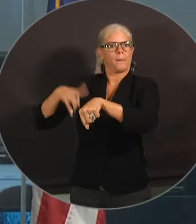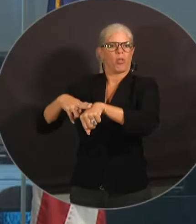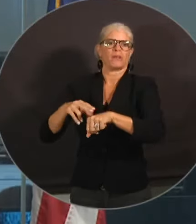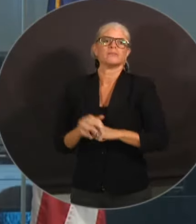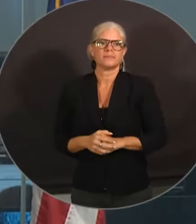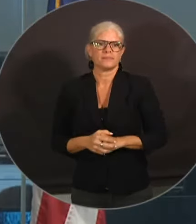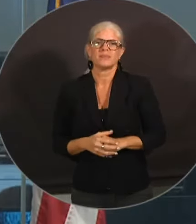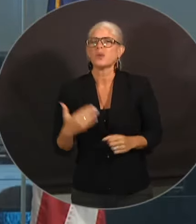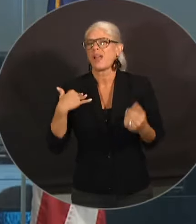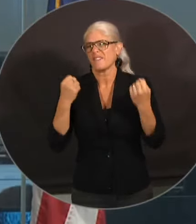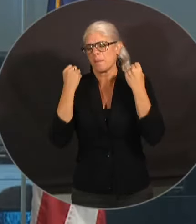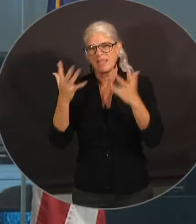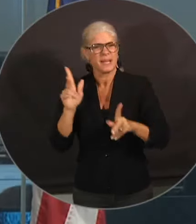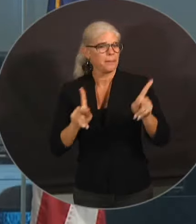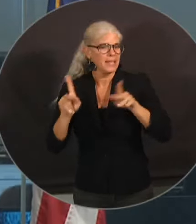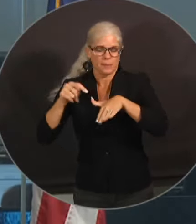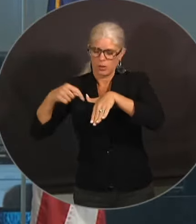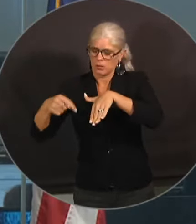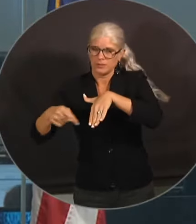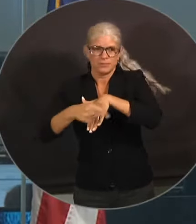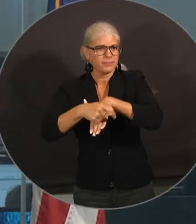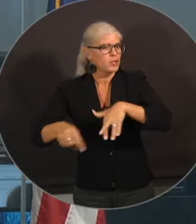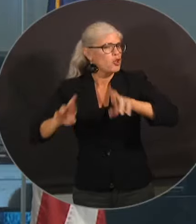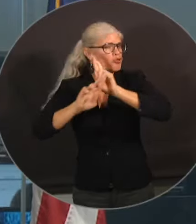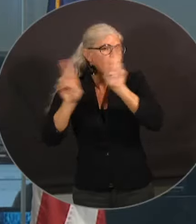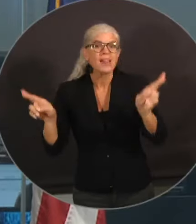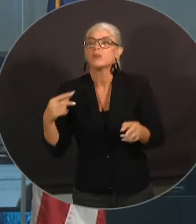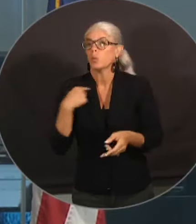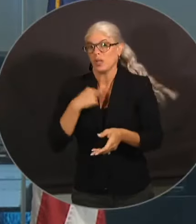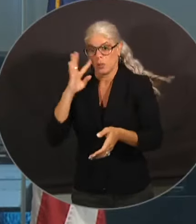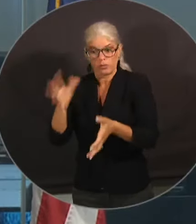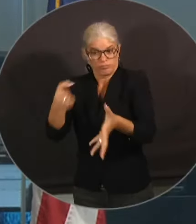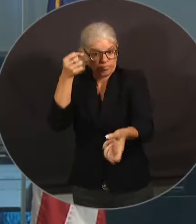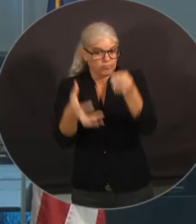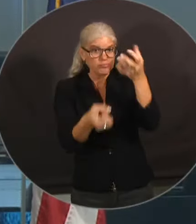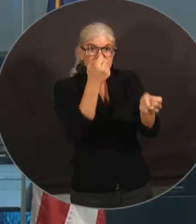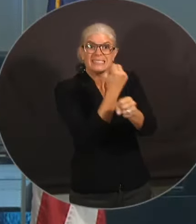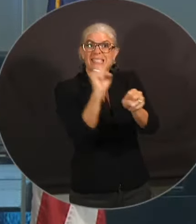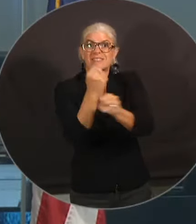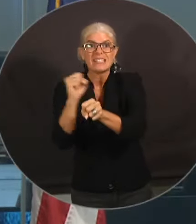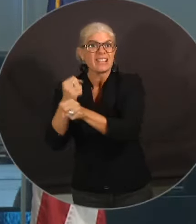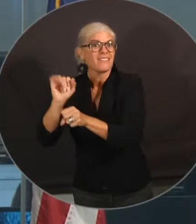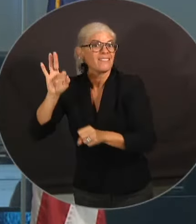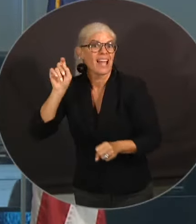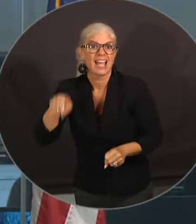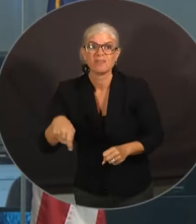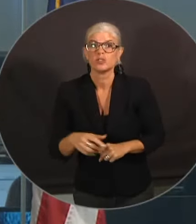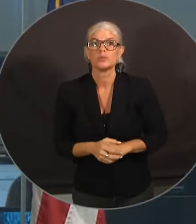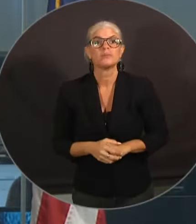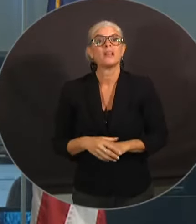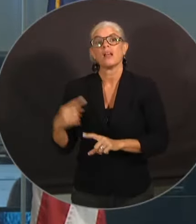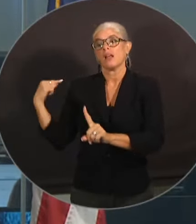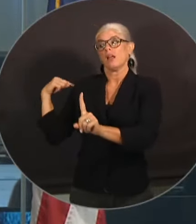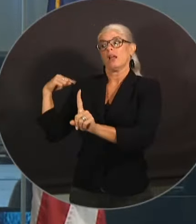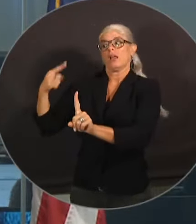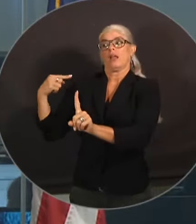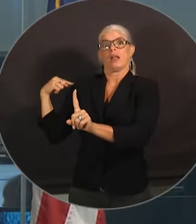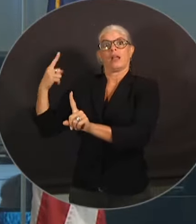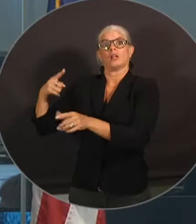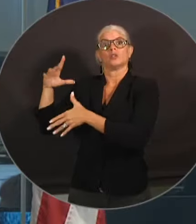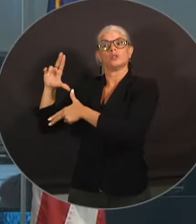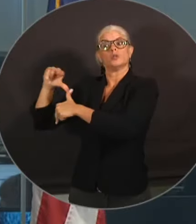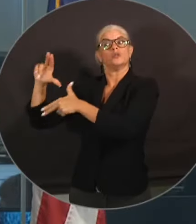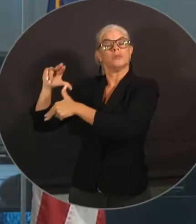personnel that are staged and ready to go for search and rescue. We needed that in past storms. We haven't needed it in some of the storms more recently,